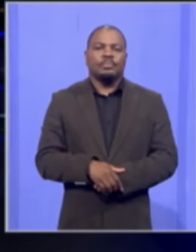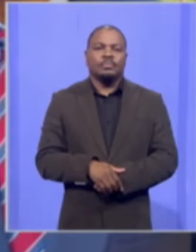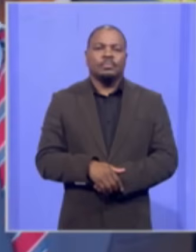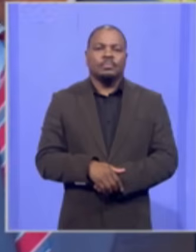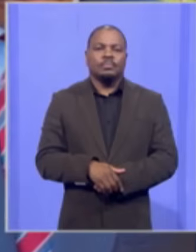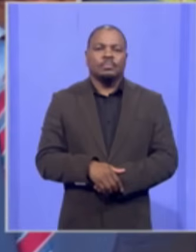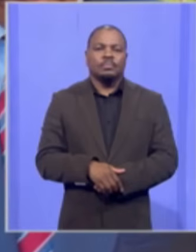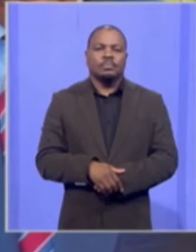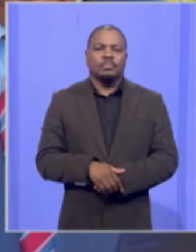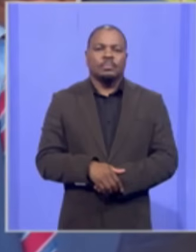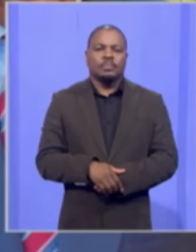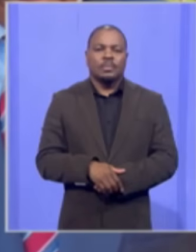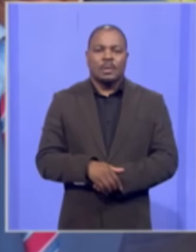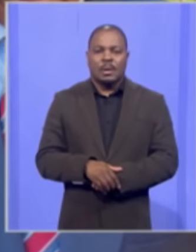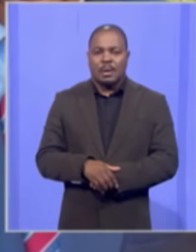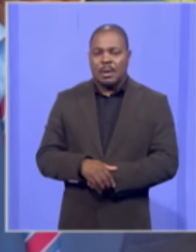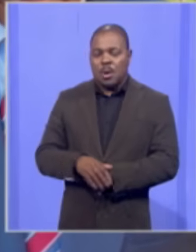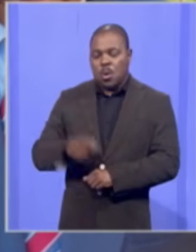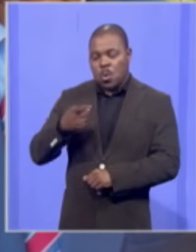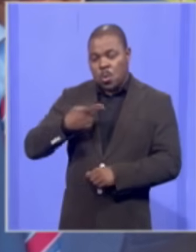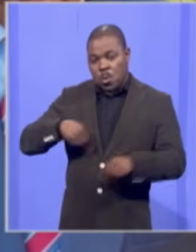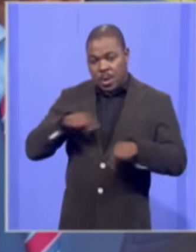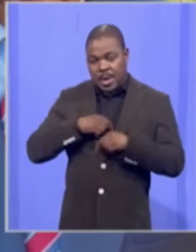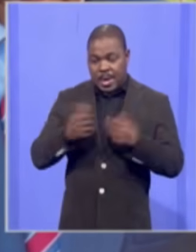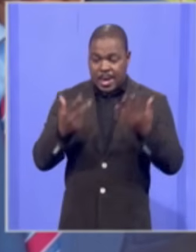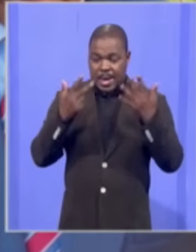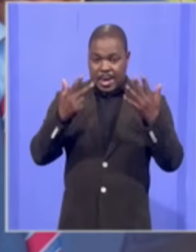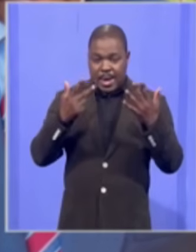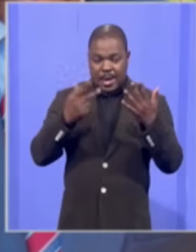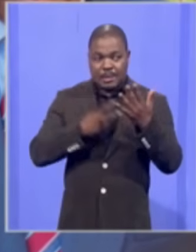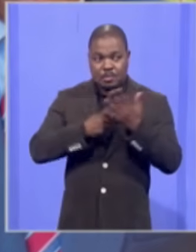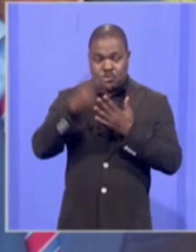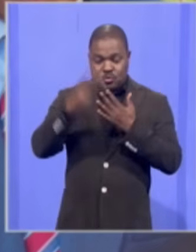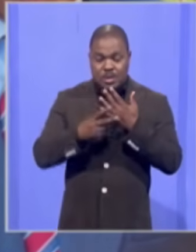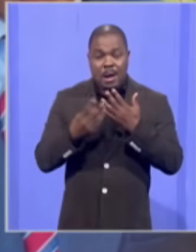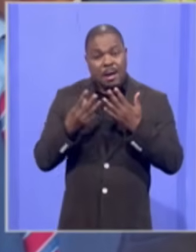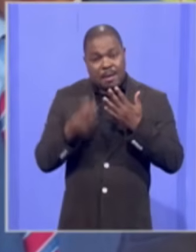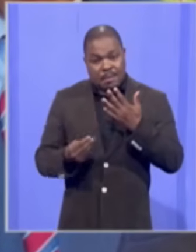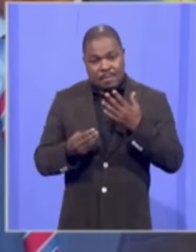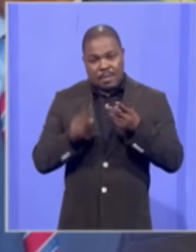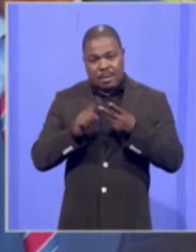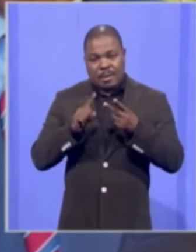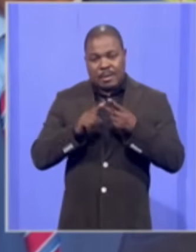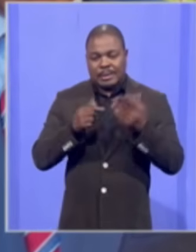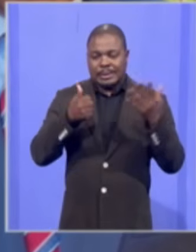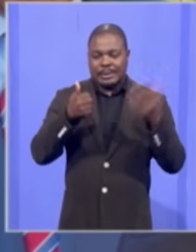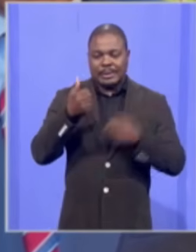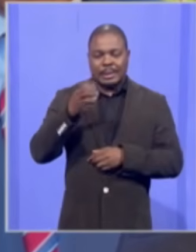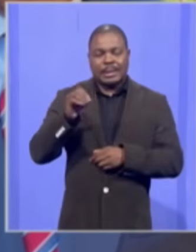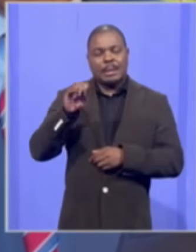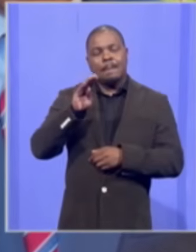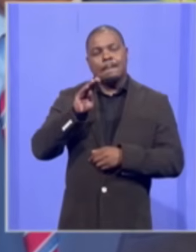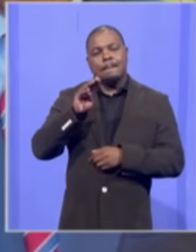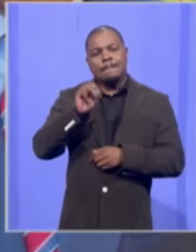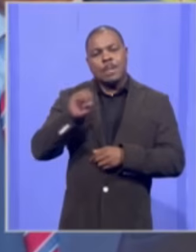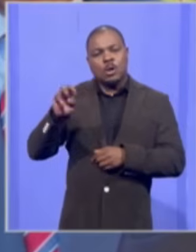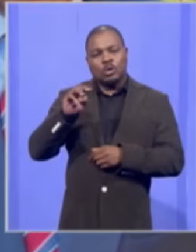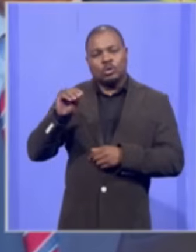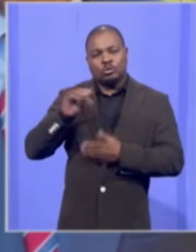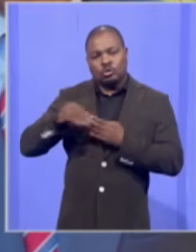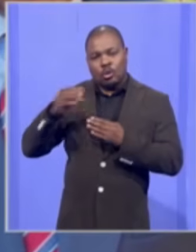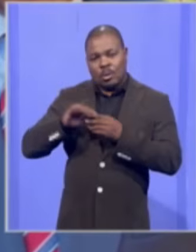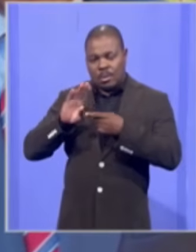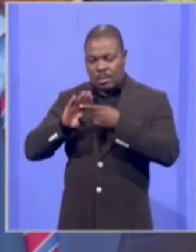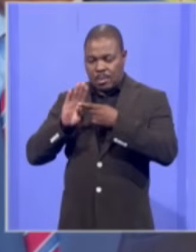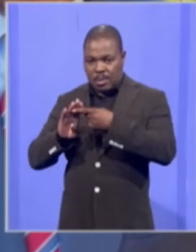Currently we have portfolio that we have 8 projects that are to the extent of $60 million, and we briefed His